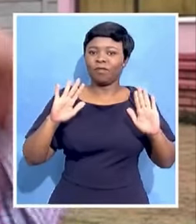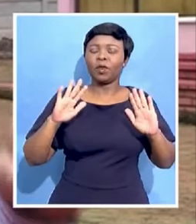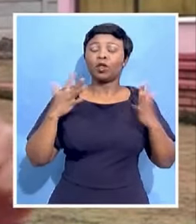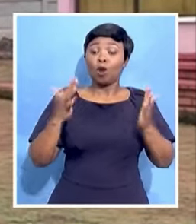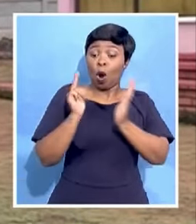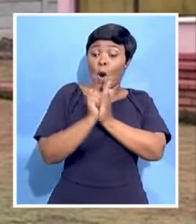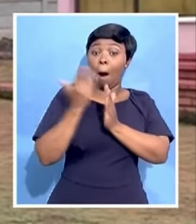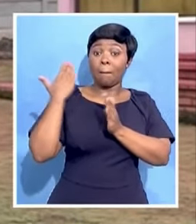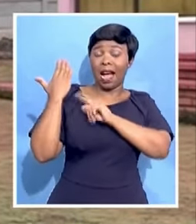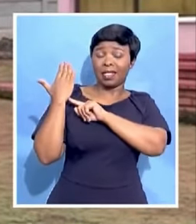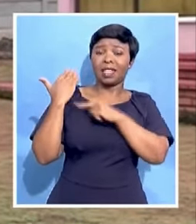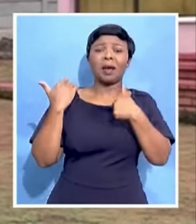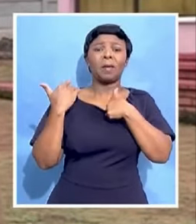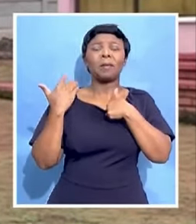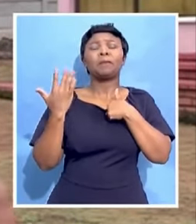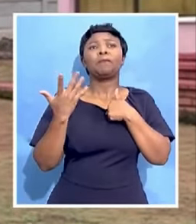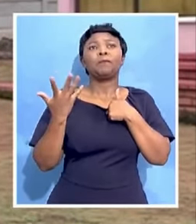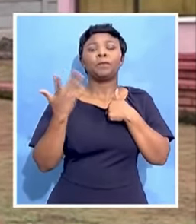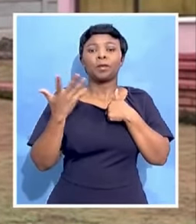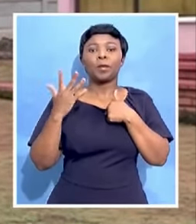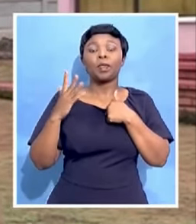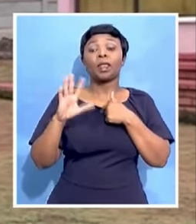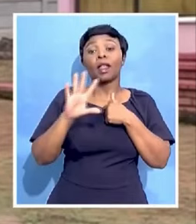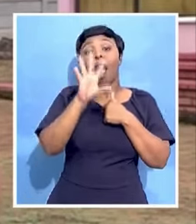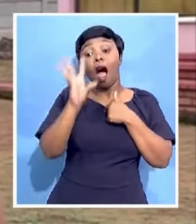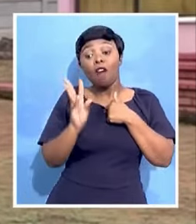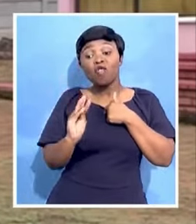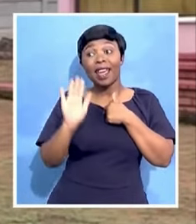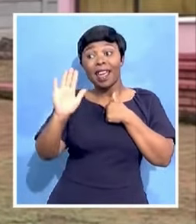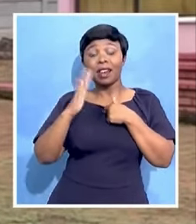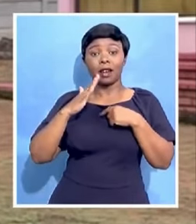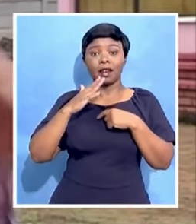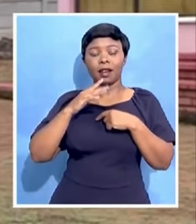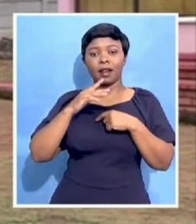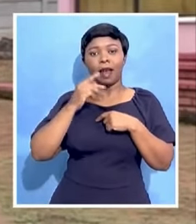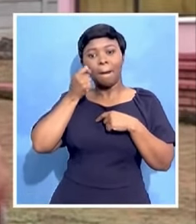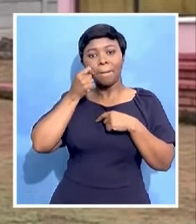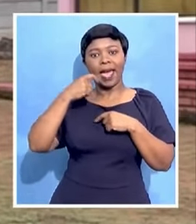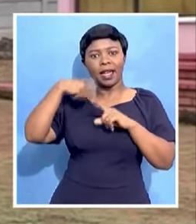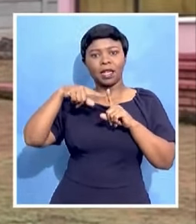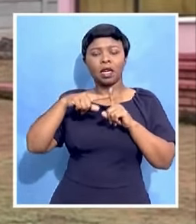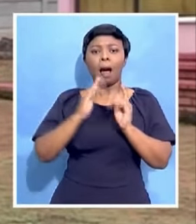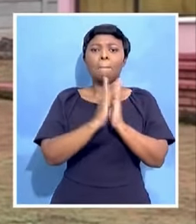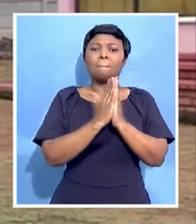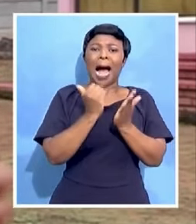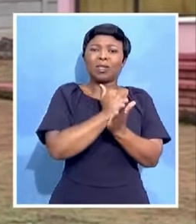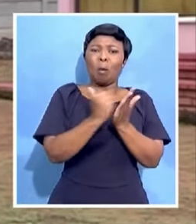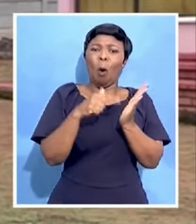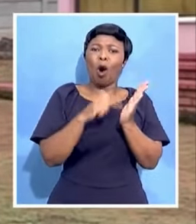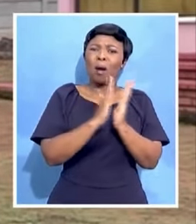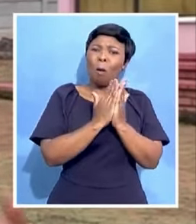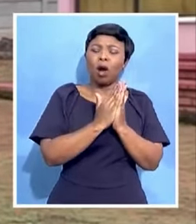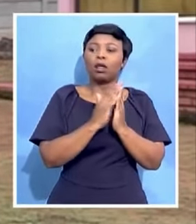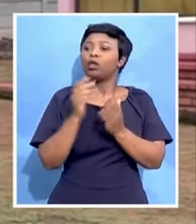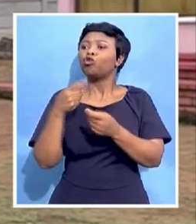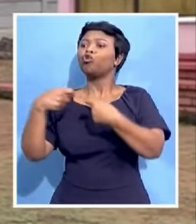as an African man, you had to carry your passbook with you wherever you went. Even going to the supermarket, you had to carry it. So that